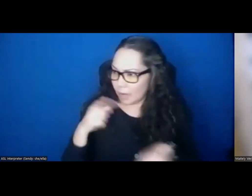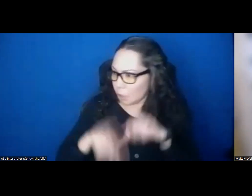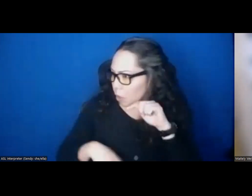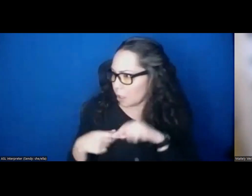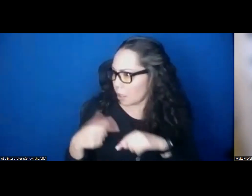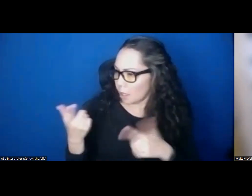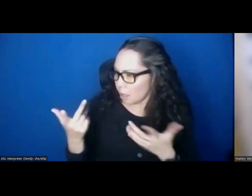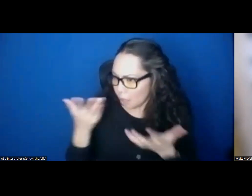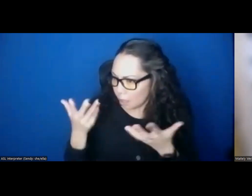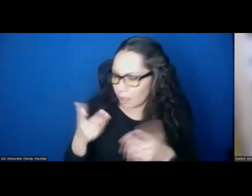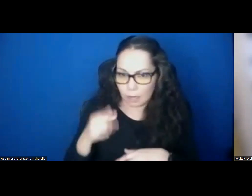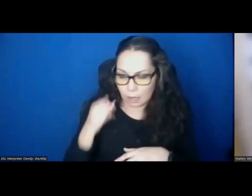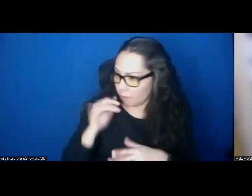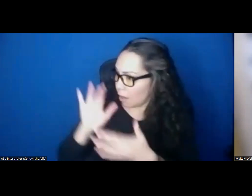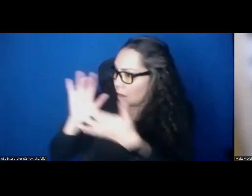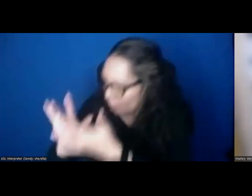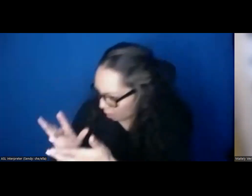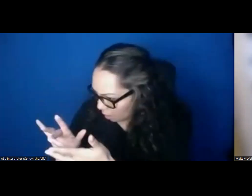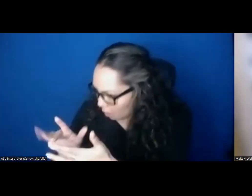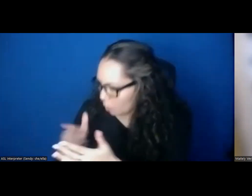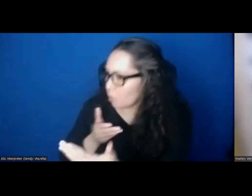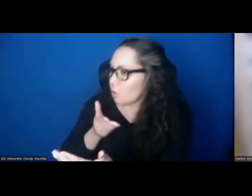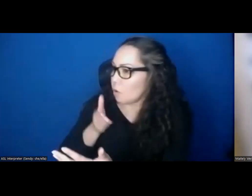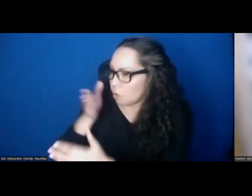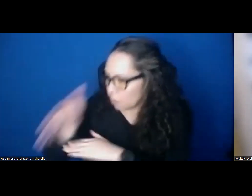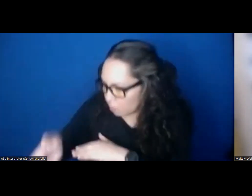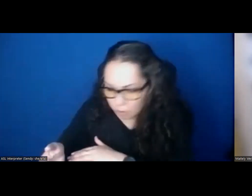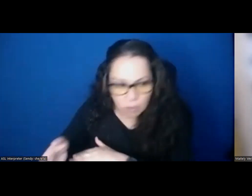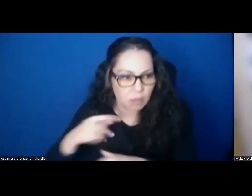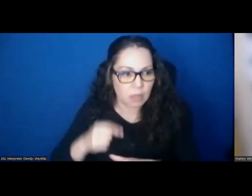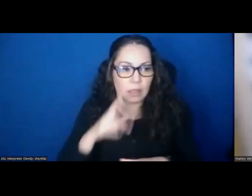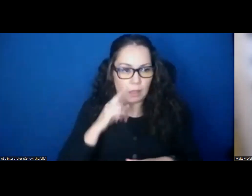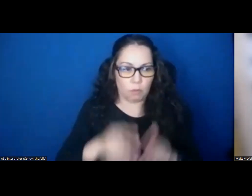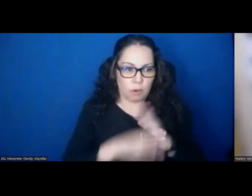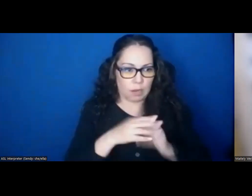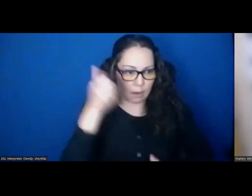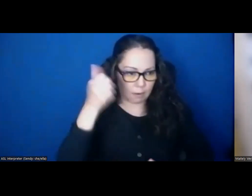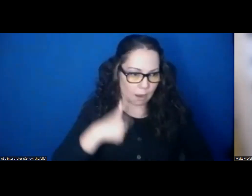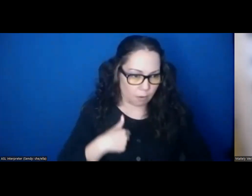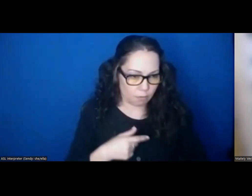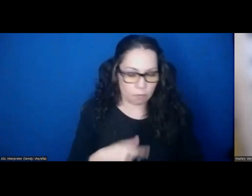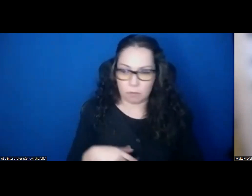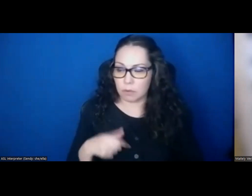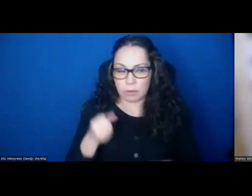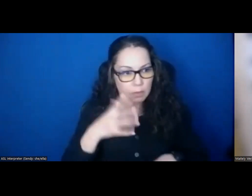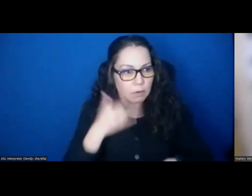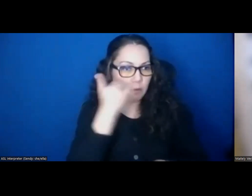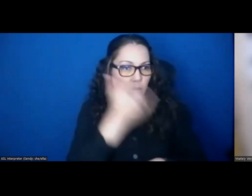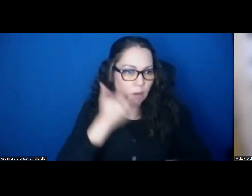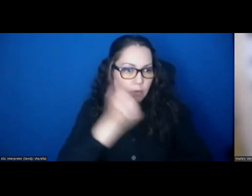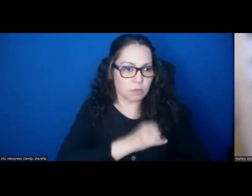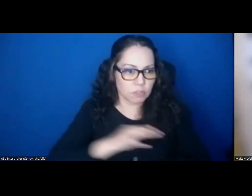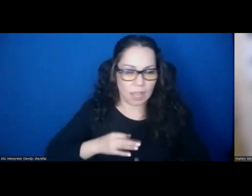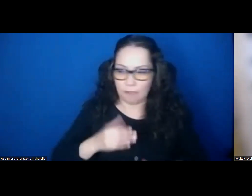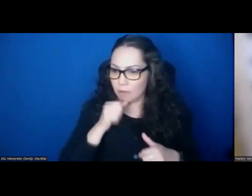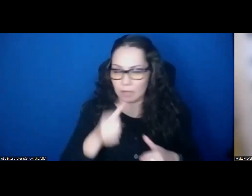I'd call for staff. No staff was in sight. Cords were regularly pulled for hours with no answer. They just weren't there. There